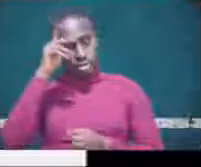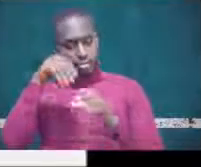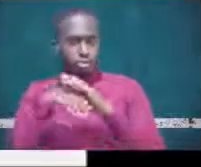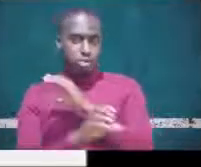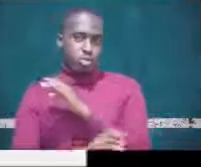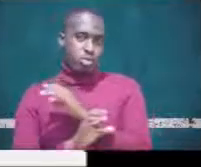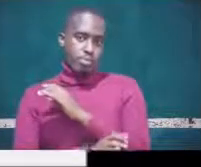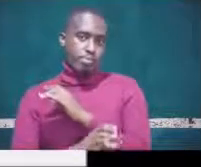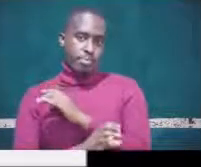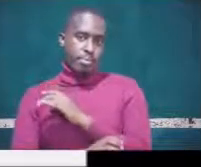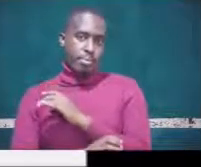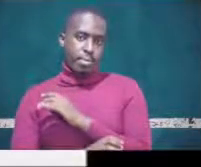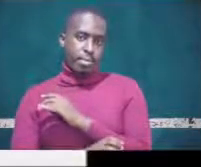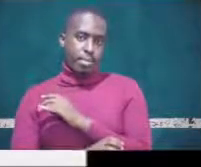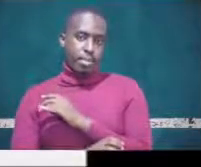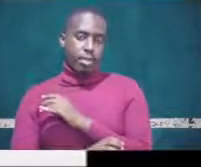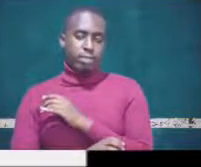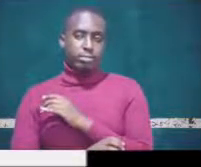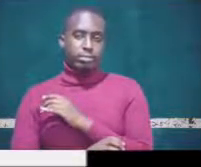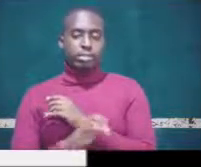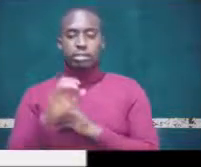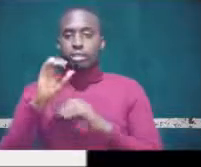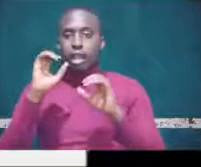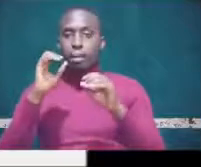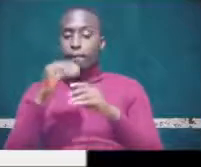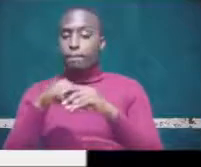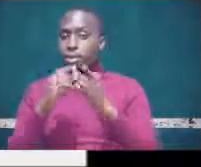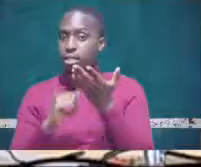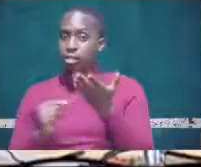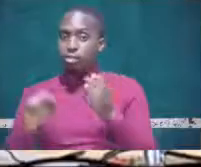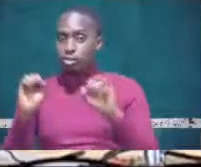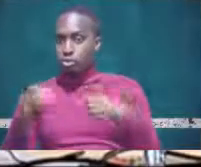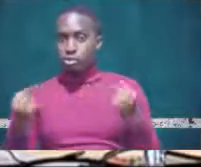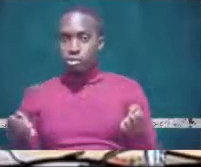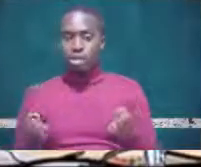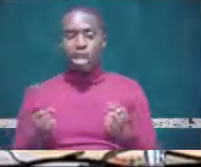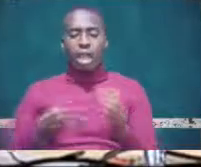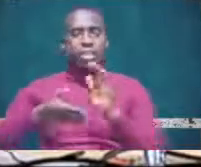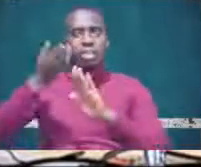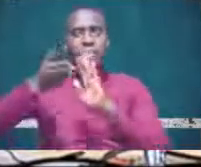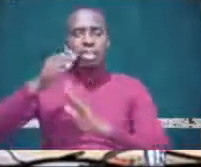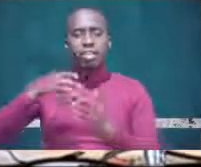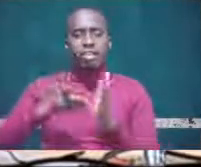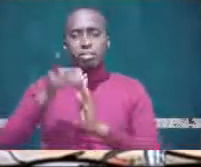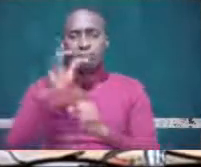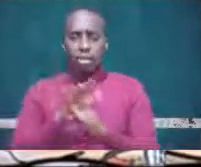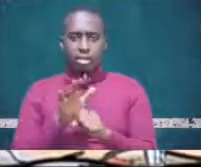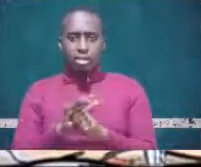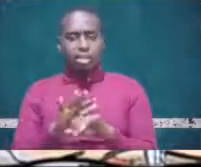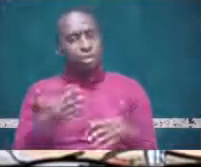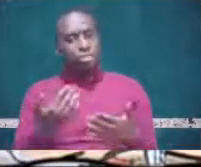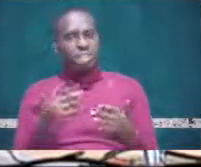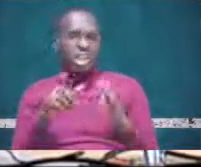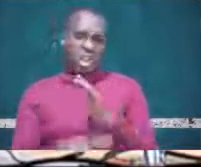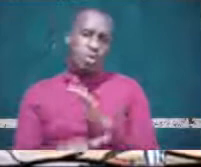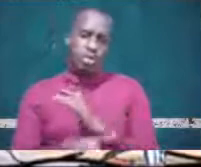country. That is, it shouldn't be too advanced. Appropriate technology shouldn't be too advanced and shouldn't be too traditional.